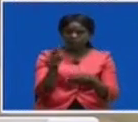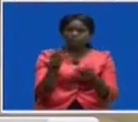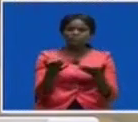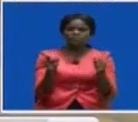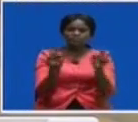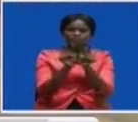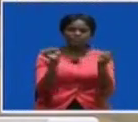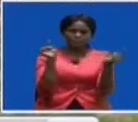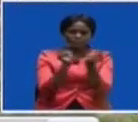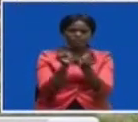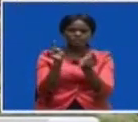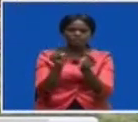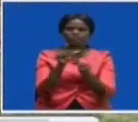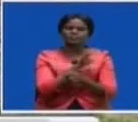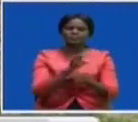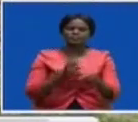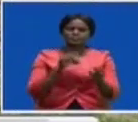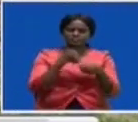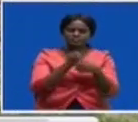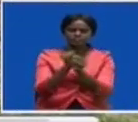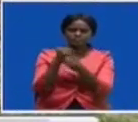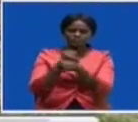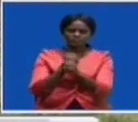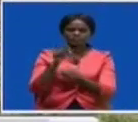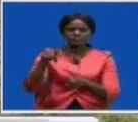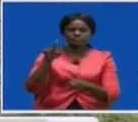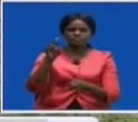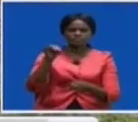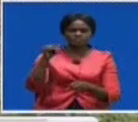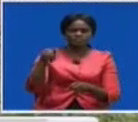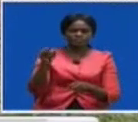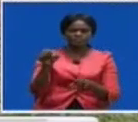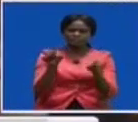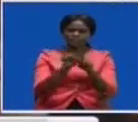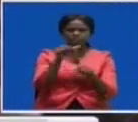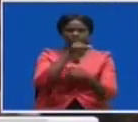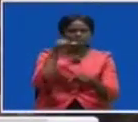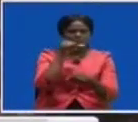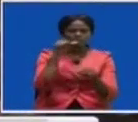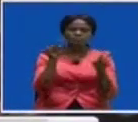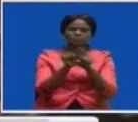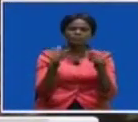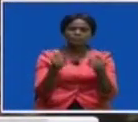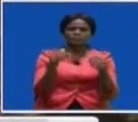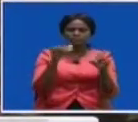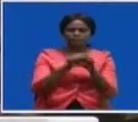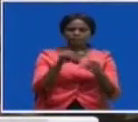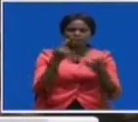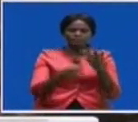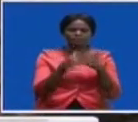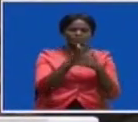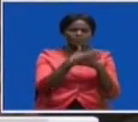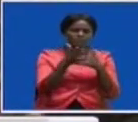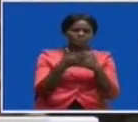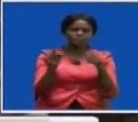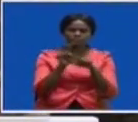met Shakti Pumps, which has manufacturing plants and demo agricultural fields in the outskirts of Indore, a city